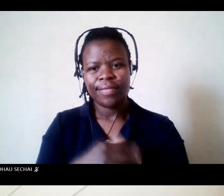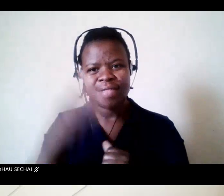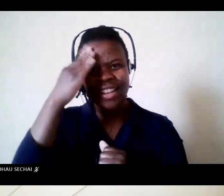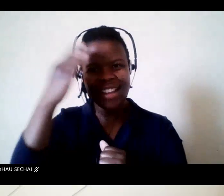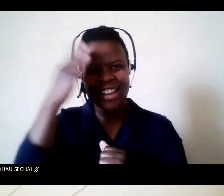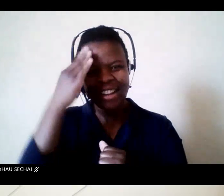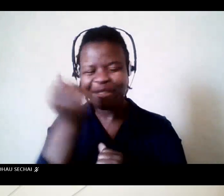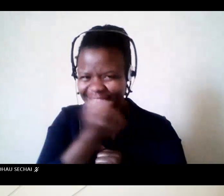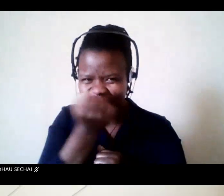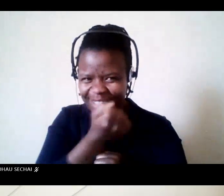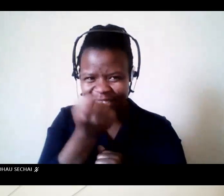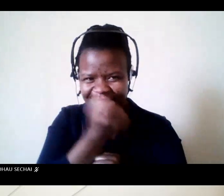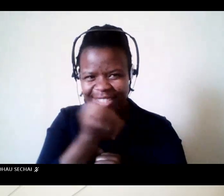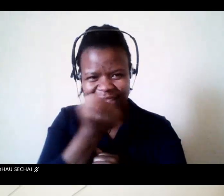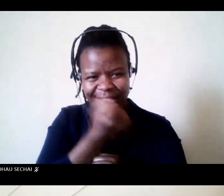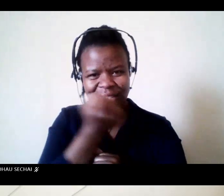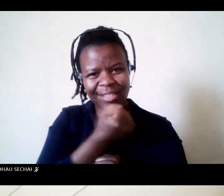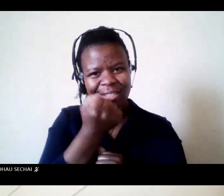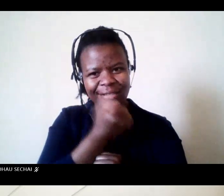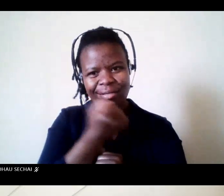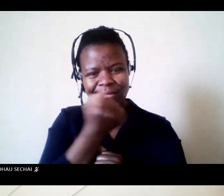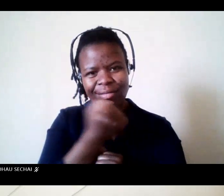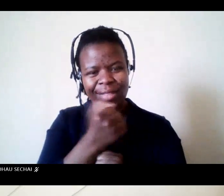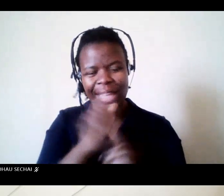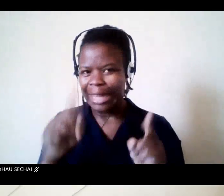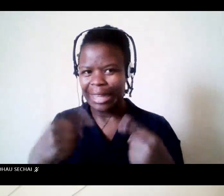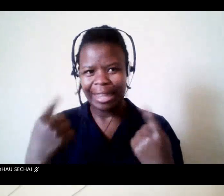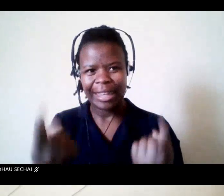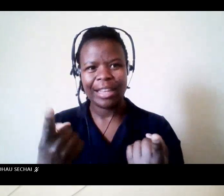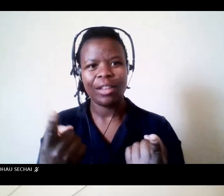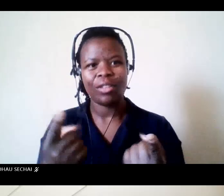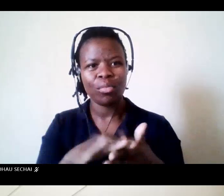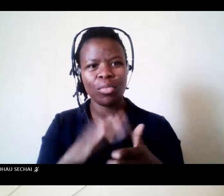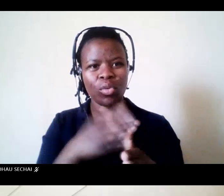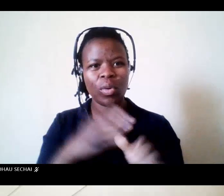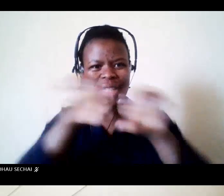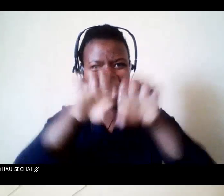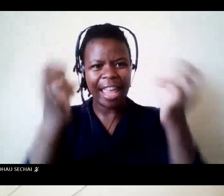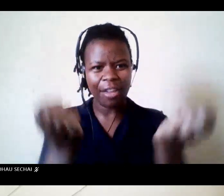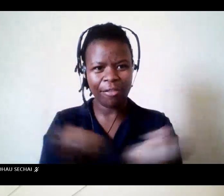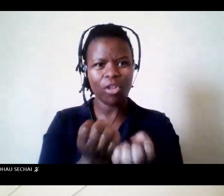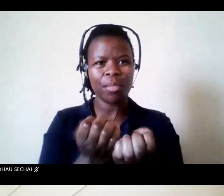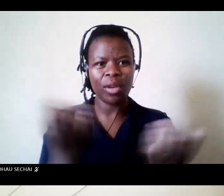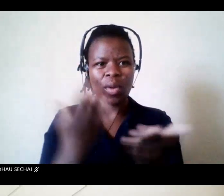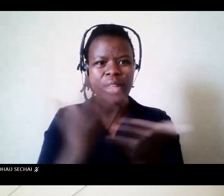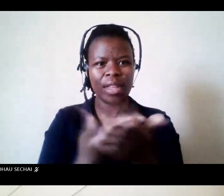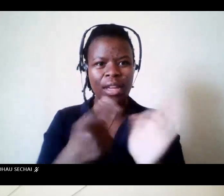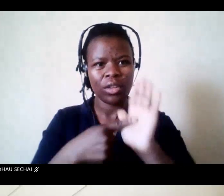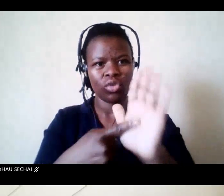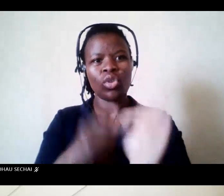Sorry, I won't be able to do so. I'm not in an environment where I can turn on my camera. My